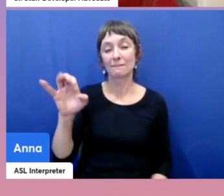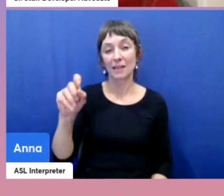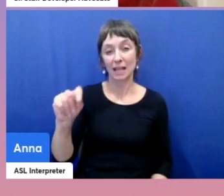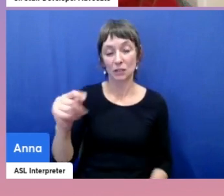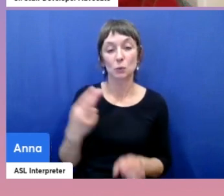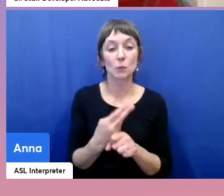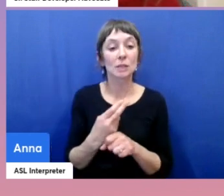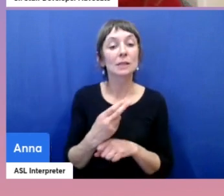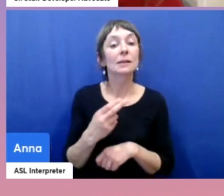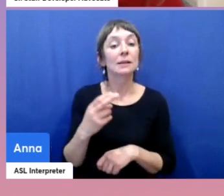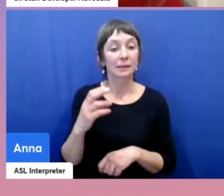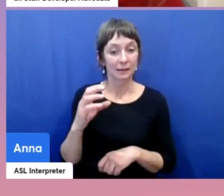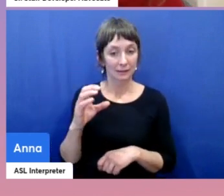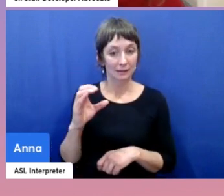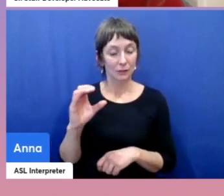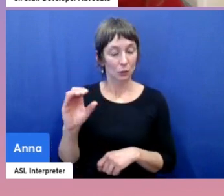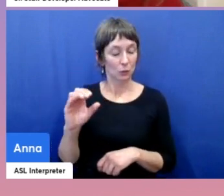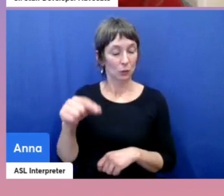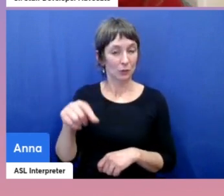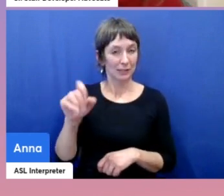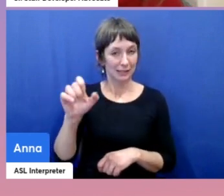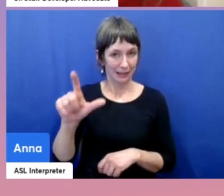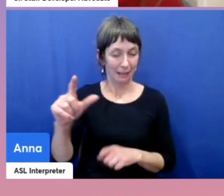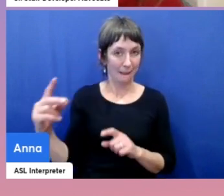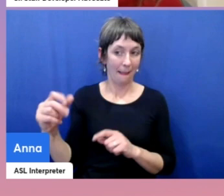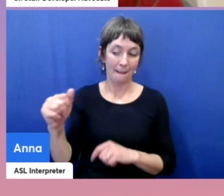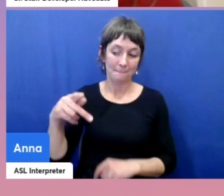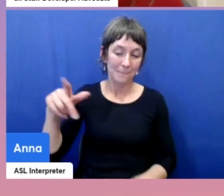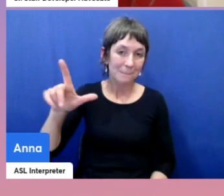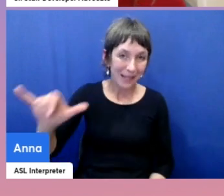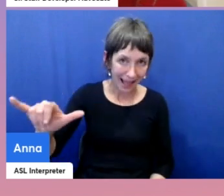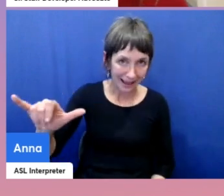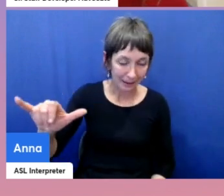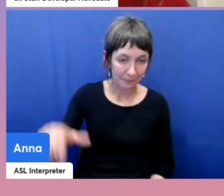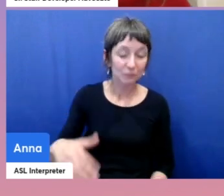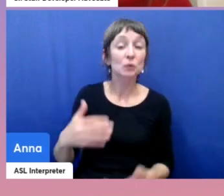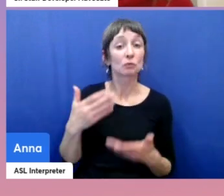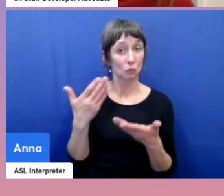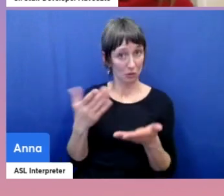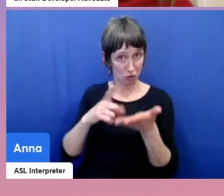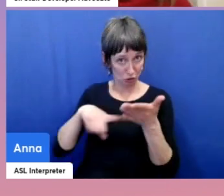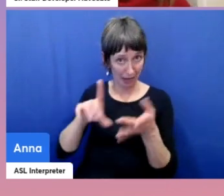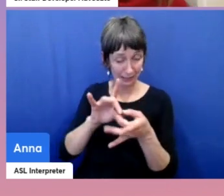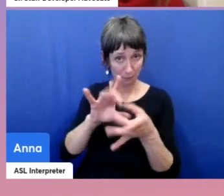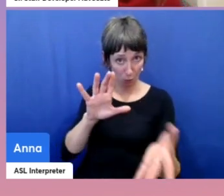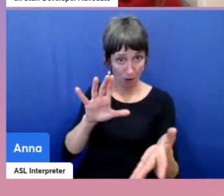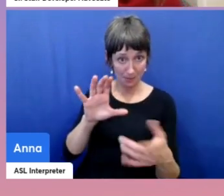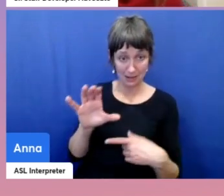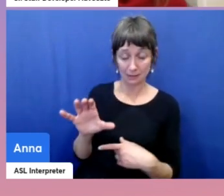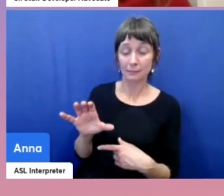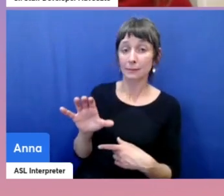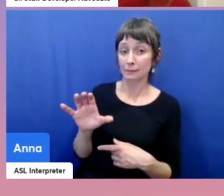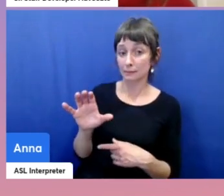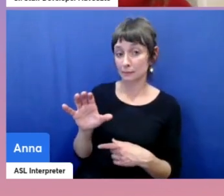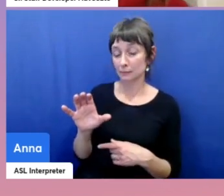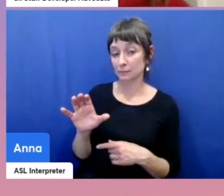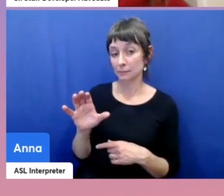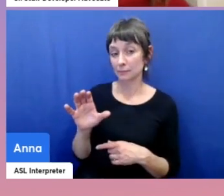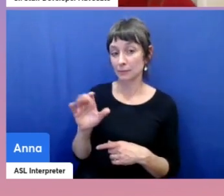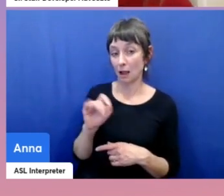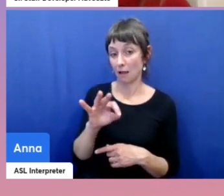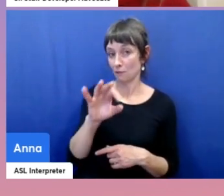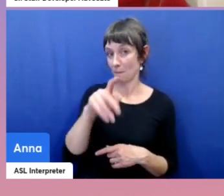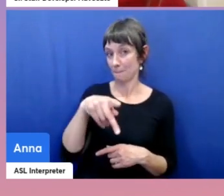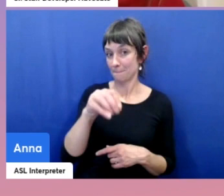apply. And then we check the deployment status of our pod, and